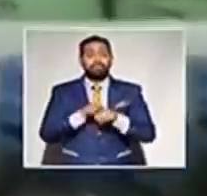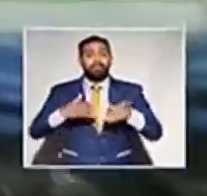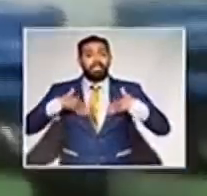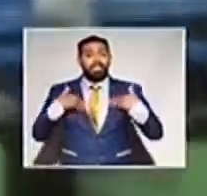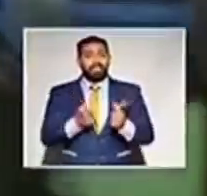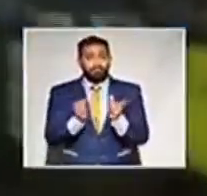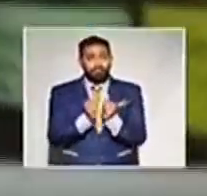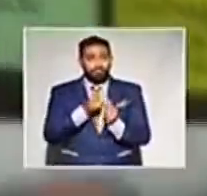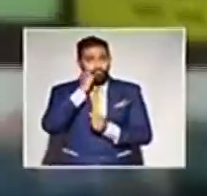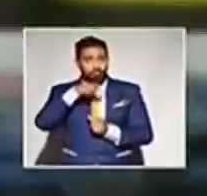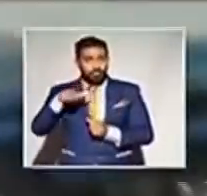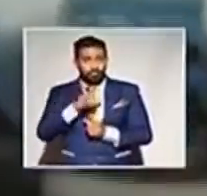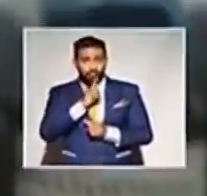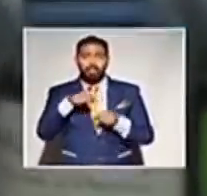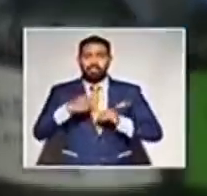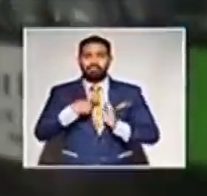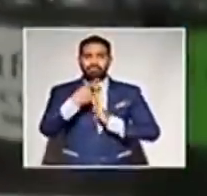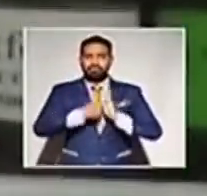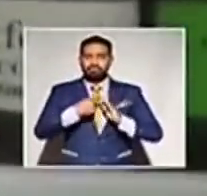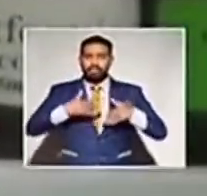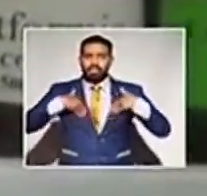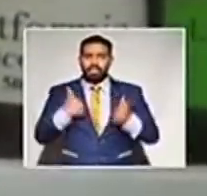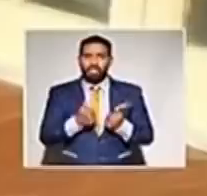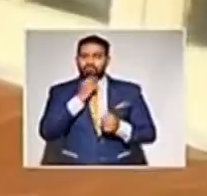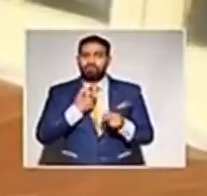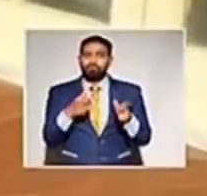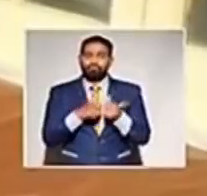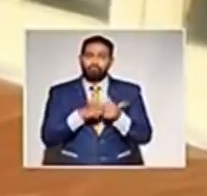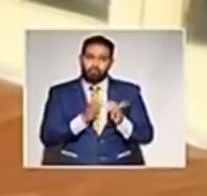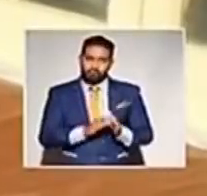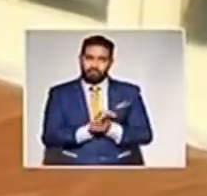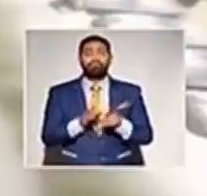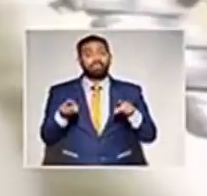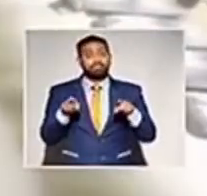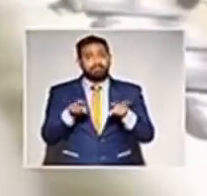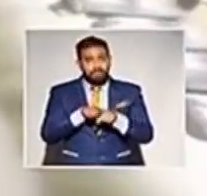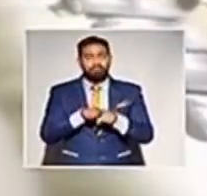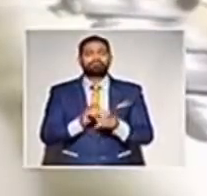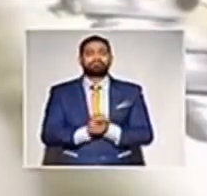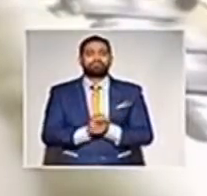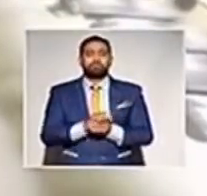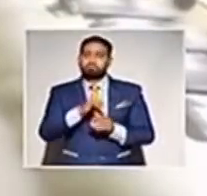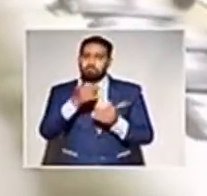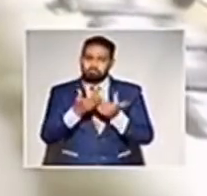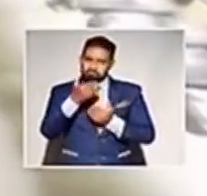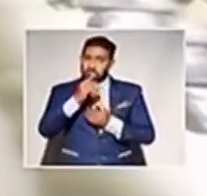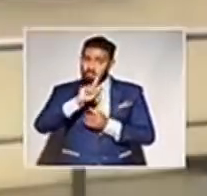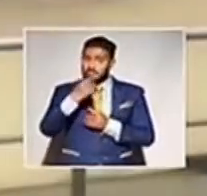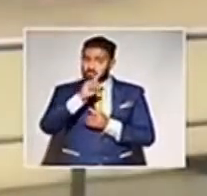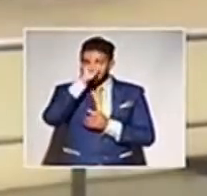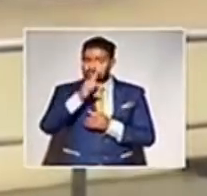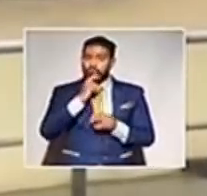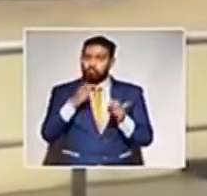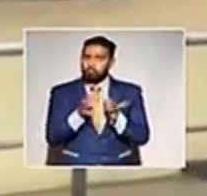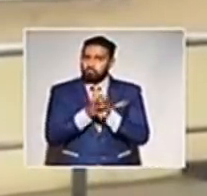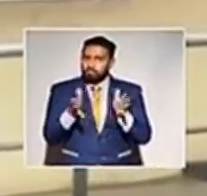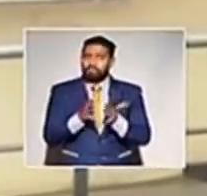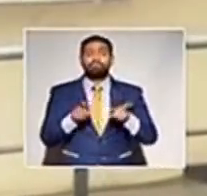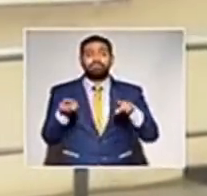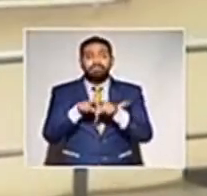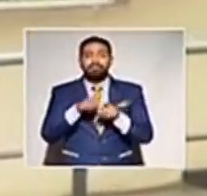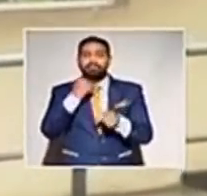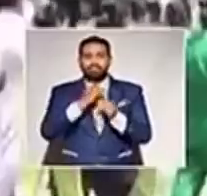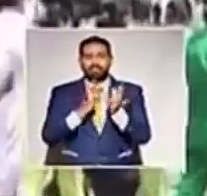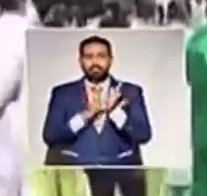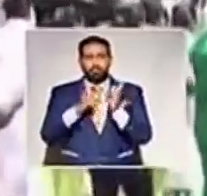country's healthcare system to risk, with the issue expected to worsen by next week. The Government Medical Officers Association organized protests